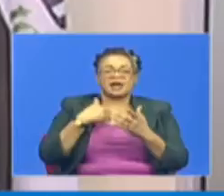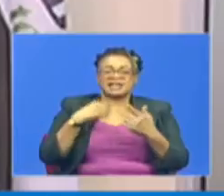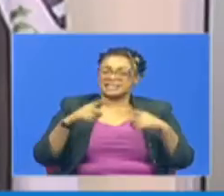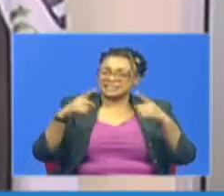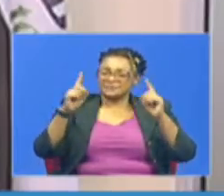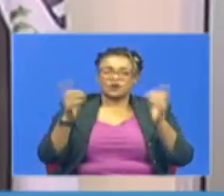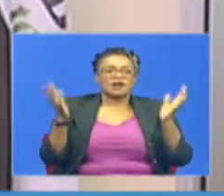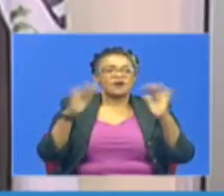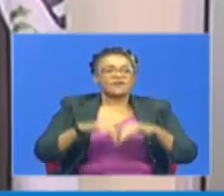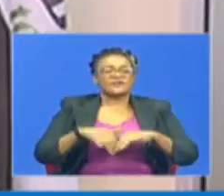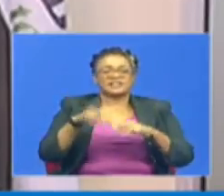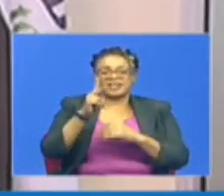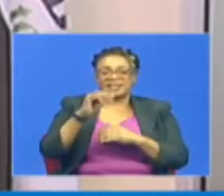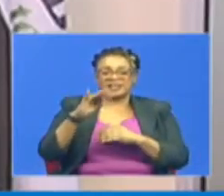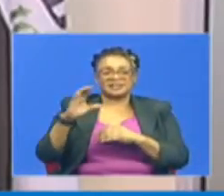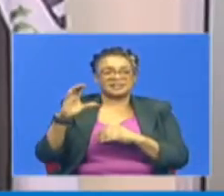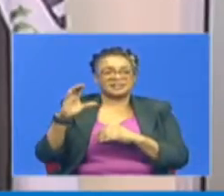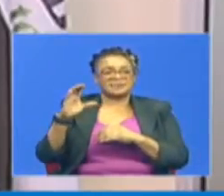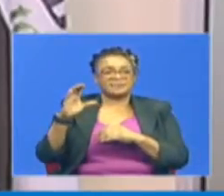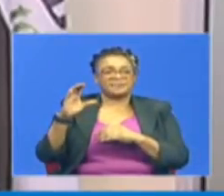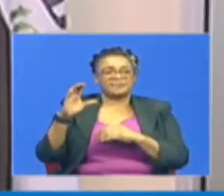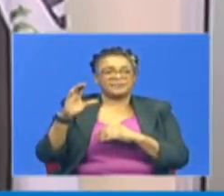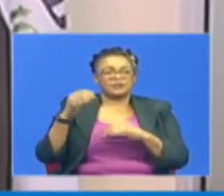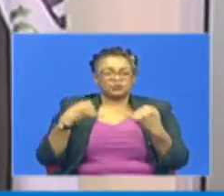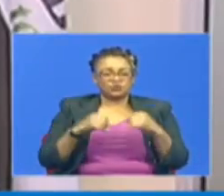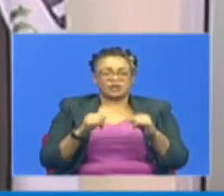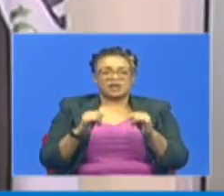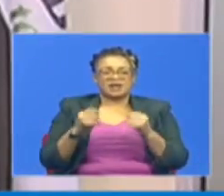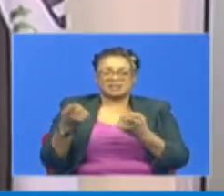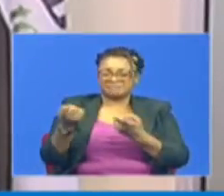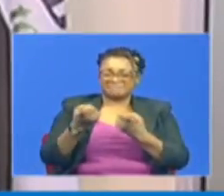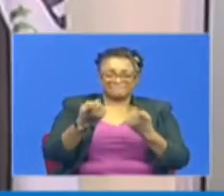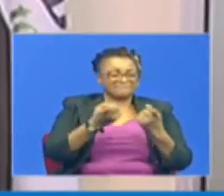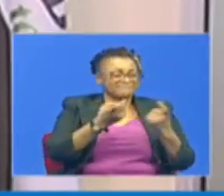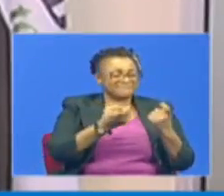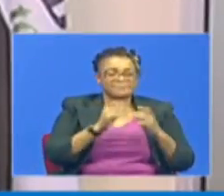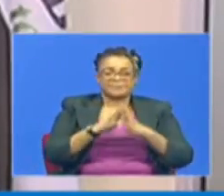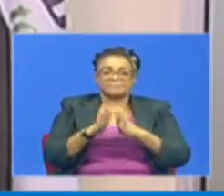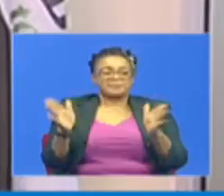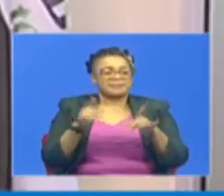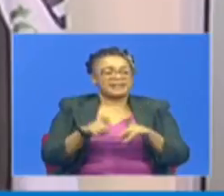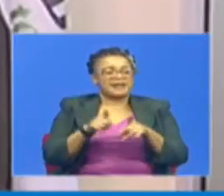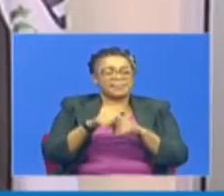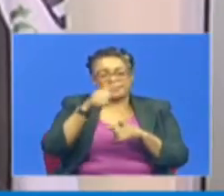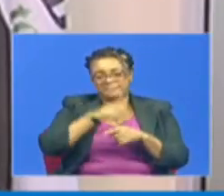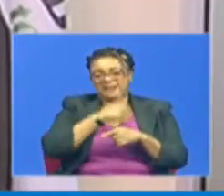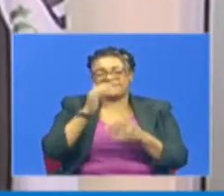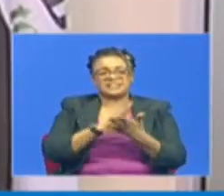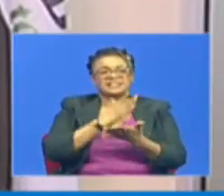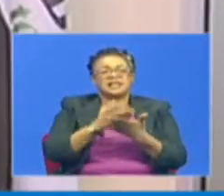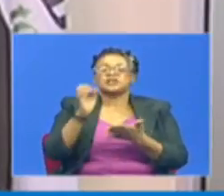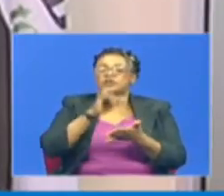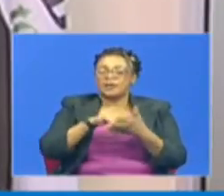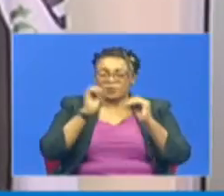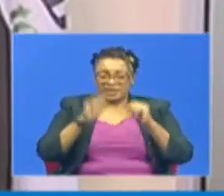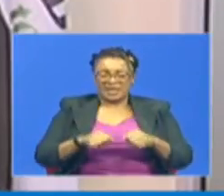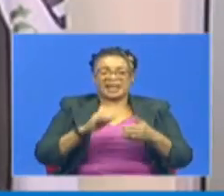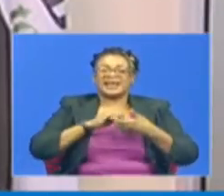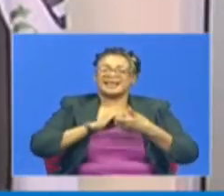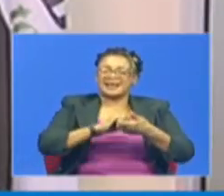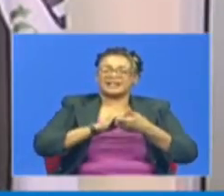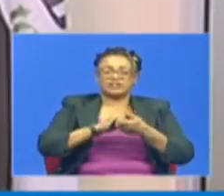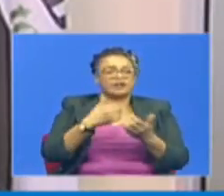at the KICC in a bid to reach out to the public and also the private sector, so that we can engage and